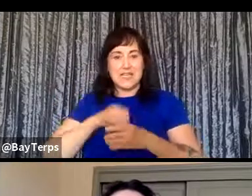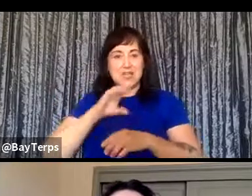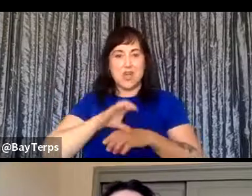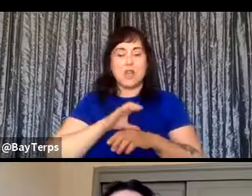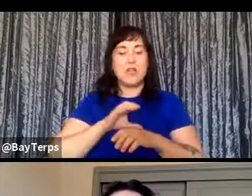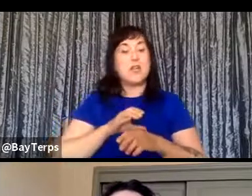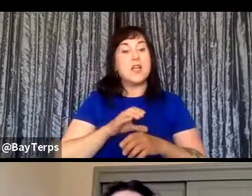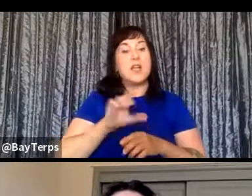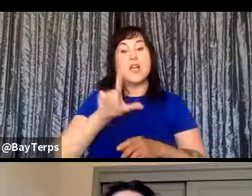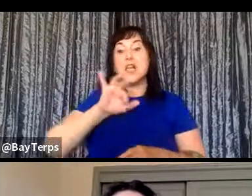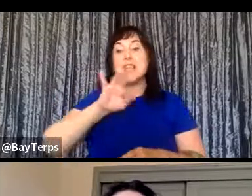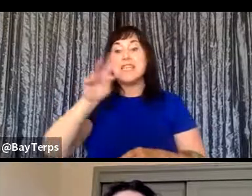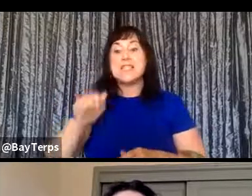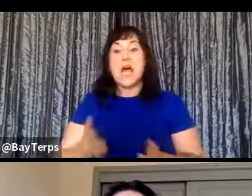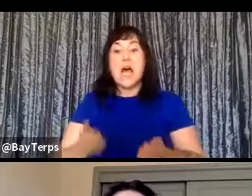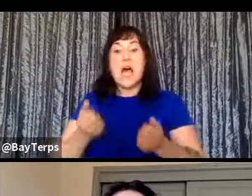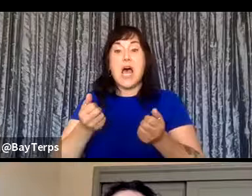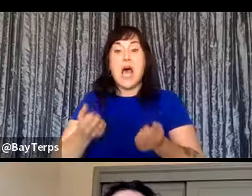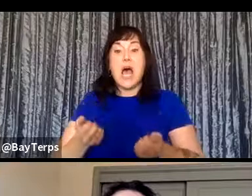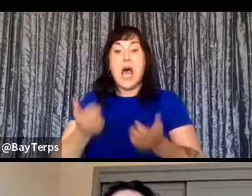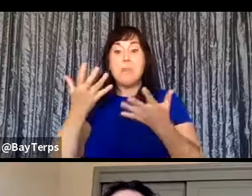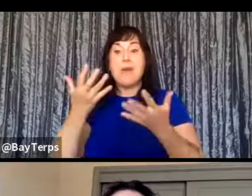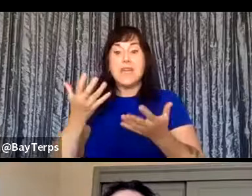1, 2, or 3 piles in.